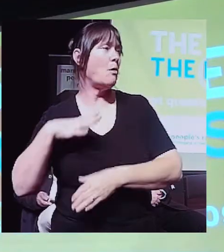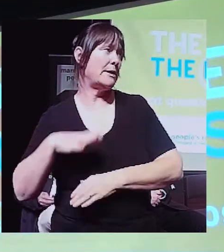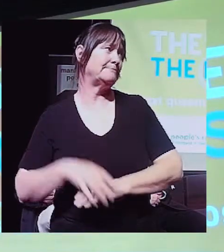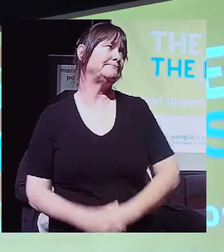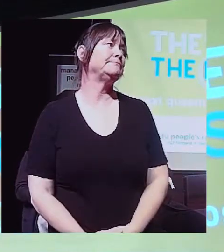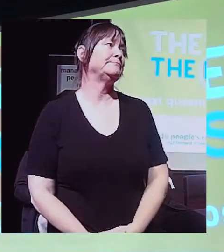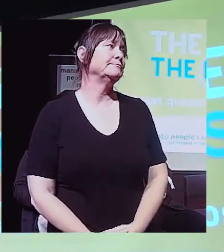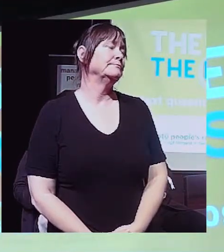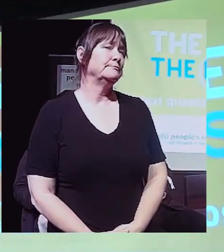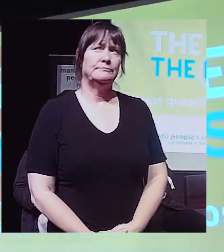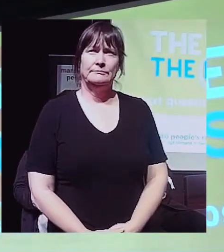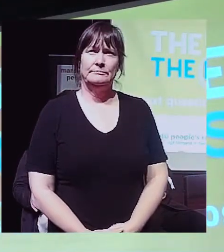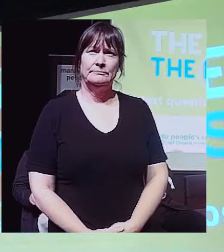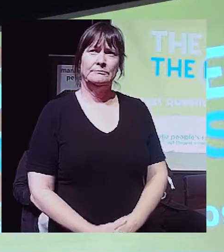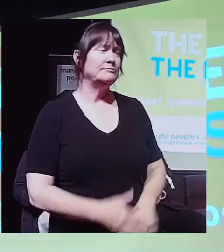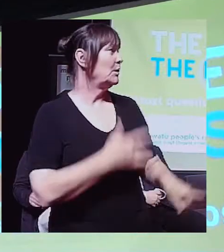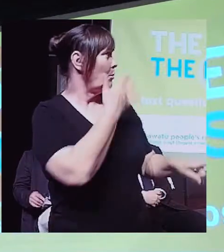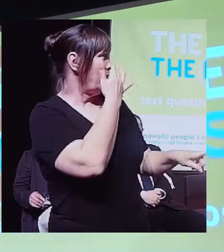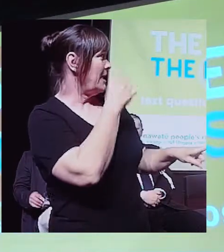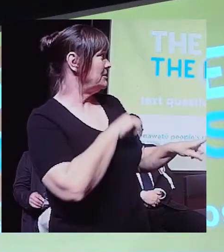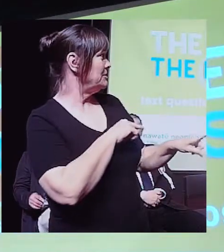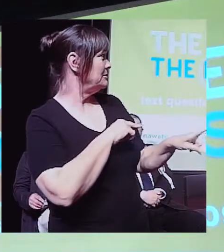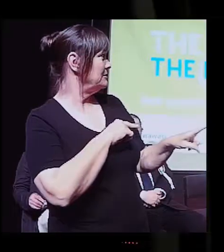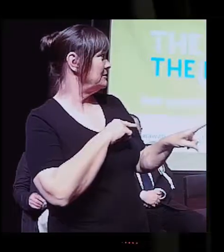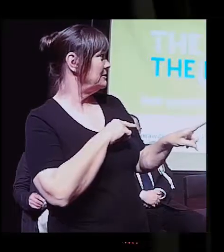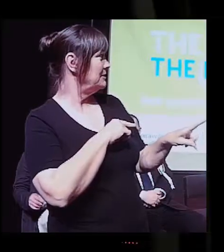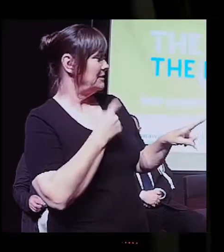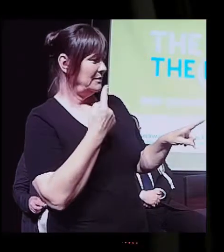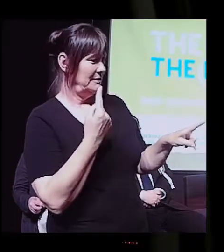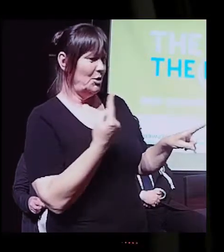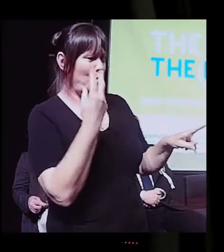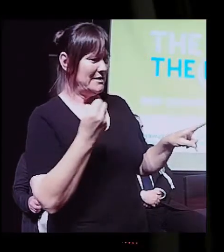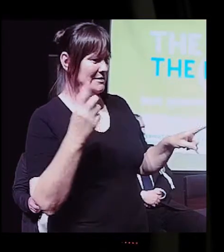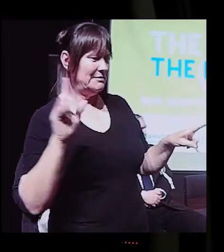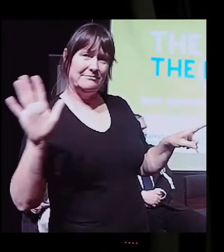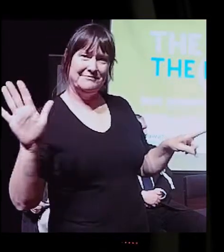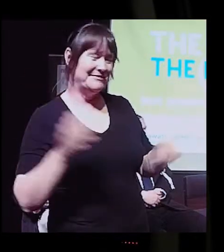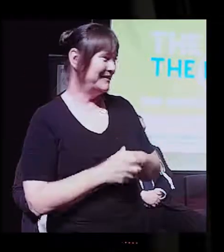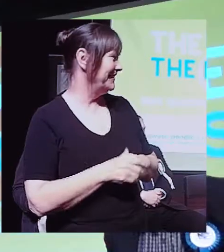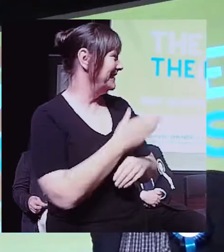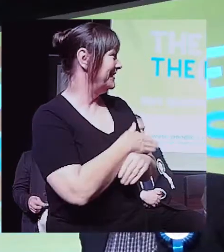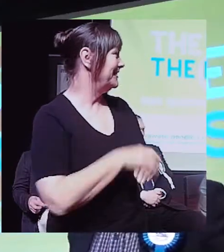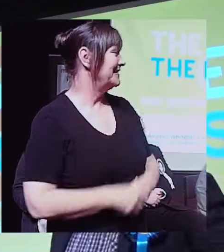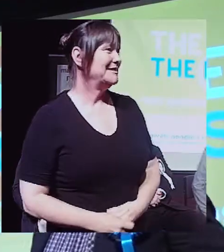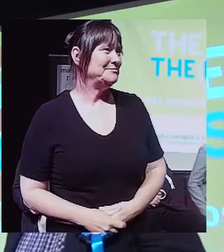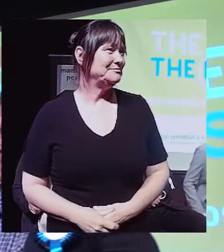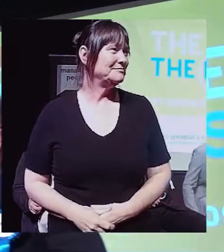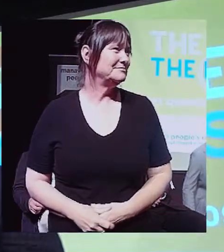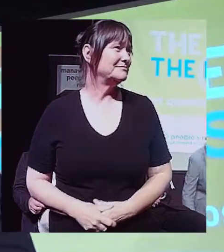employment in this crisis. What age were these women with 20,000 in their KiwiSaver? David Popperwell. 40s and